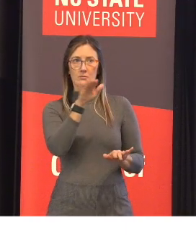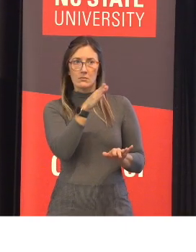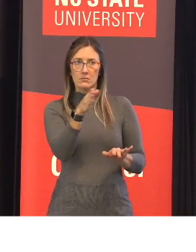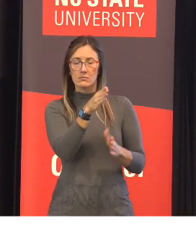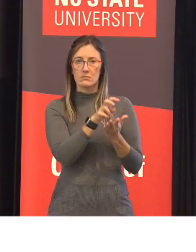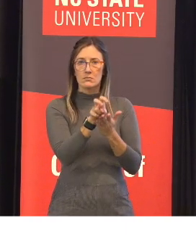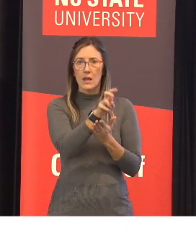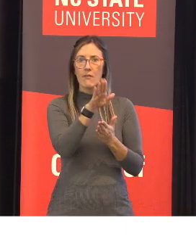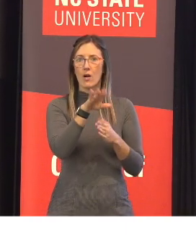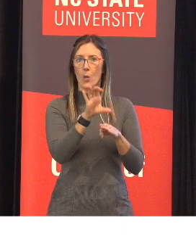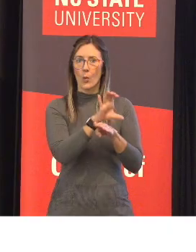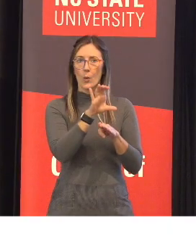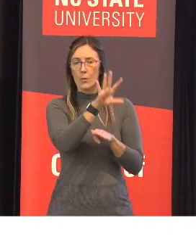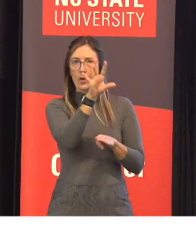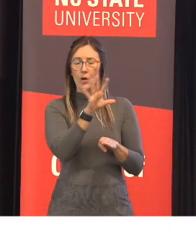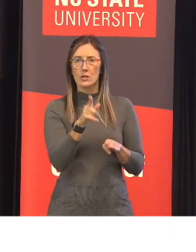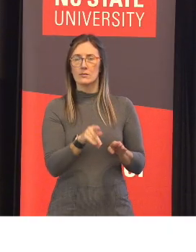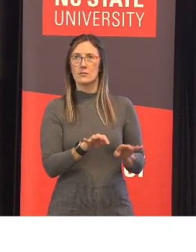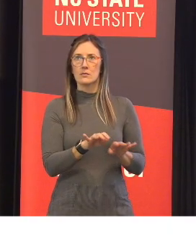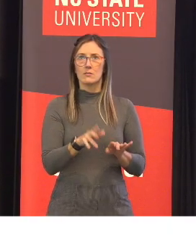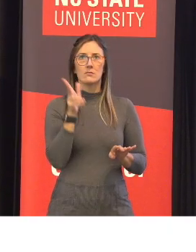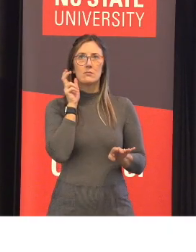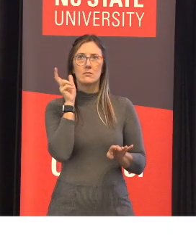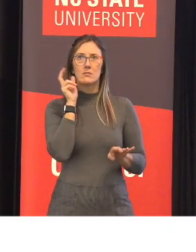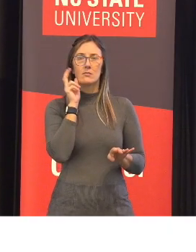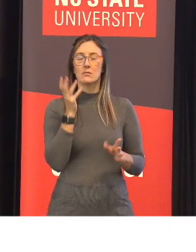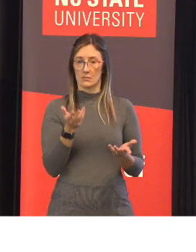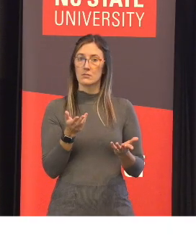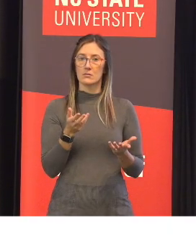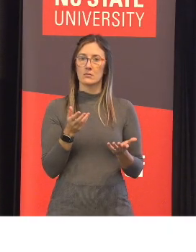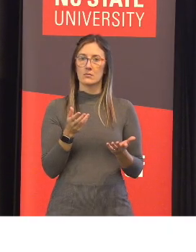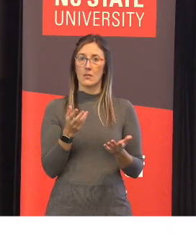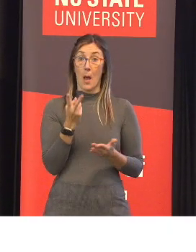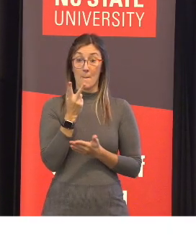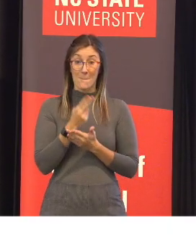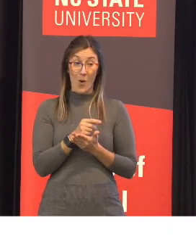course. That's how it works. Both of those things are assistive tech.